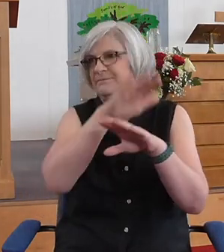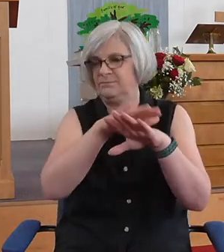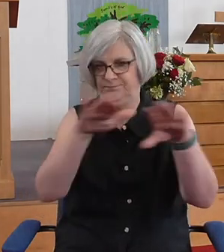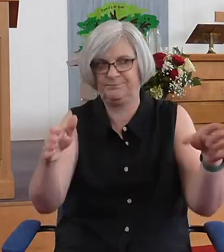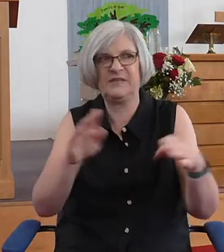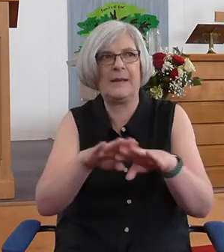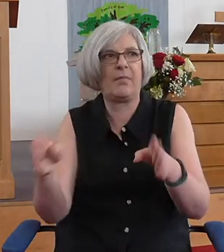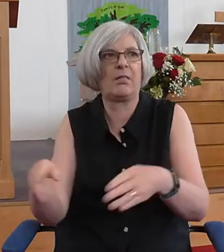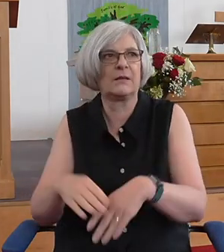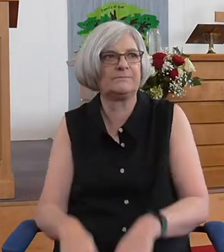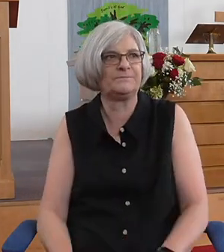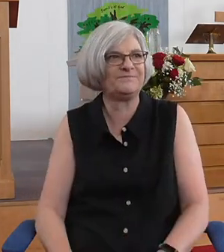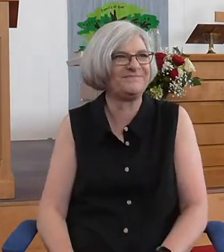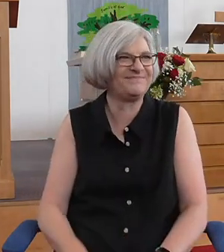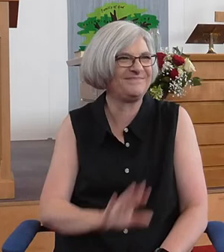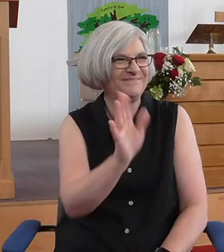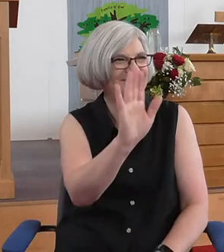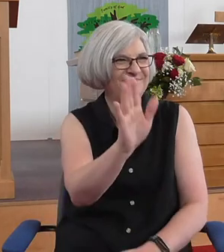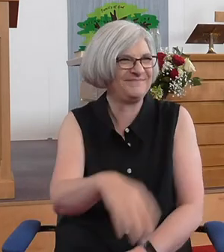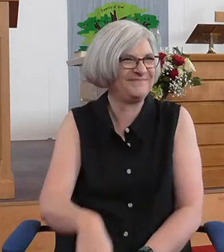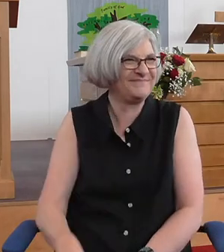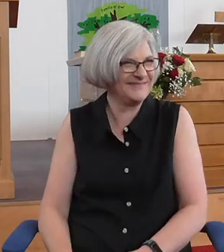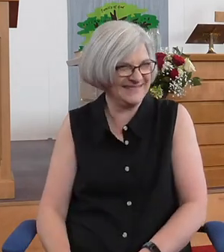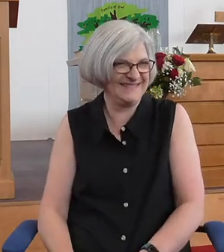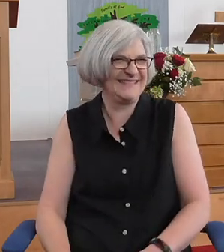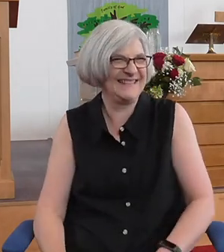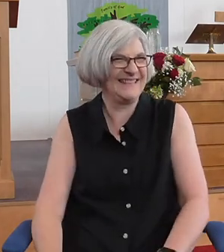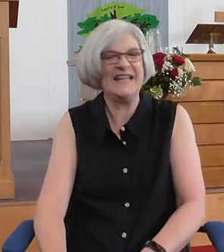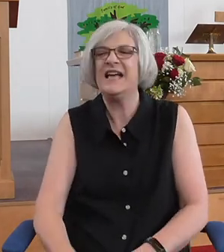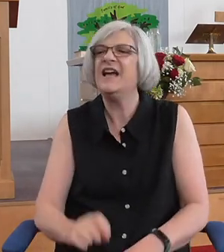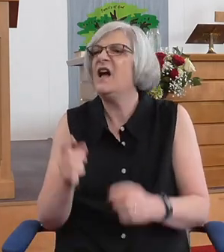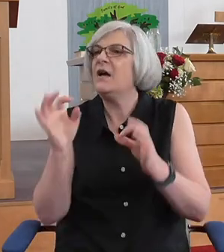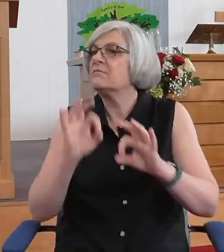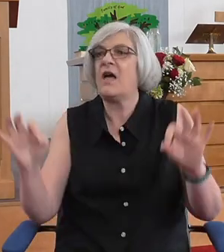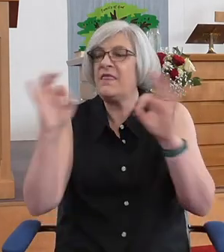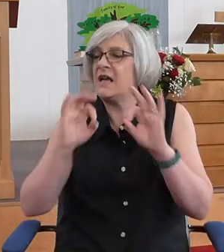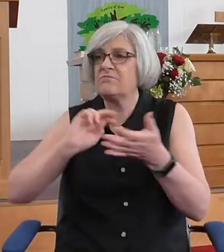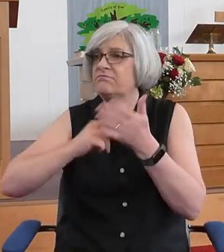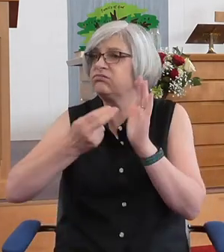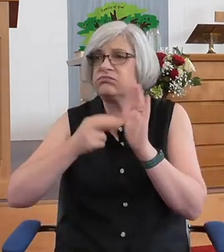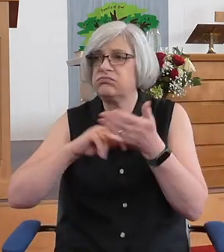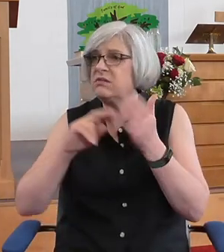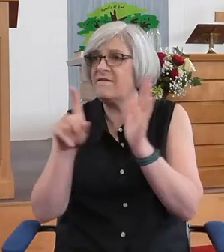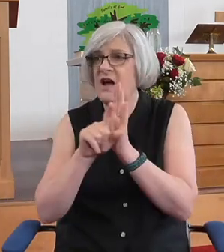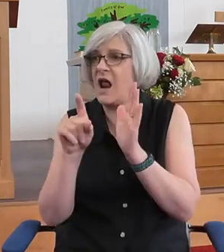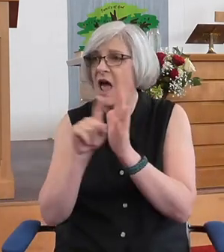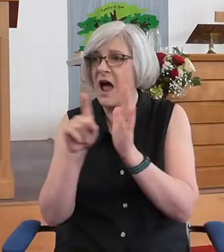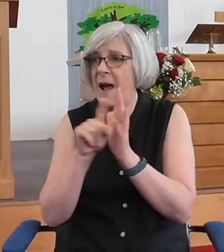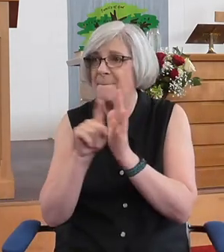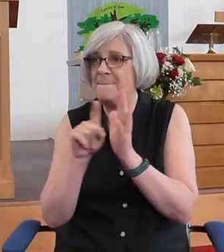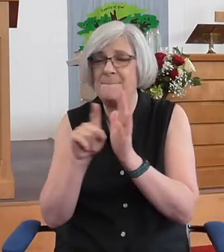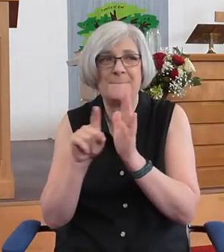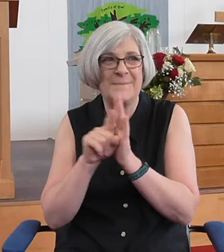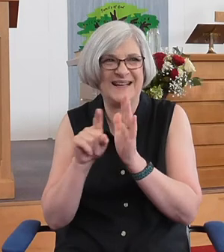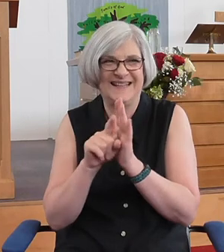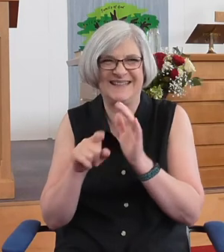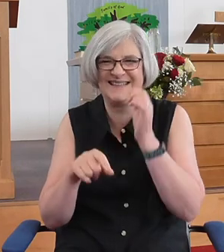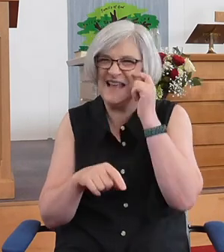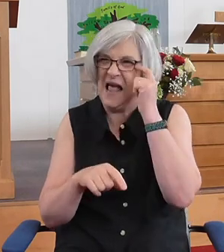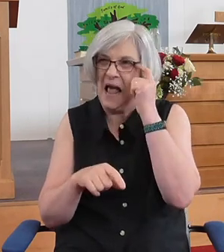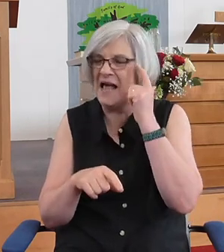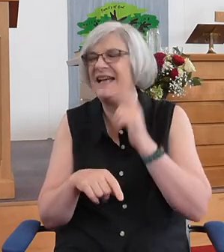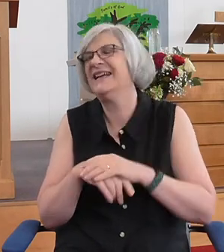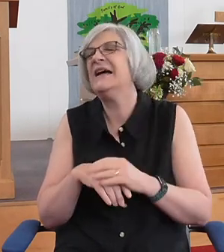if you can. There are no fire drills planned, but in the unlikely